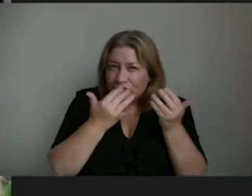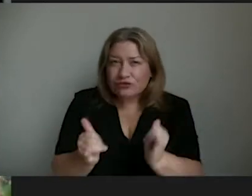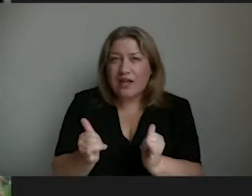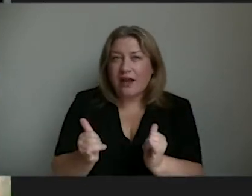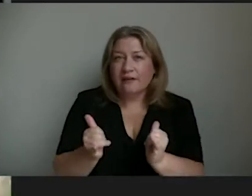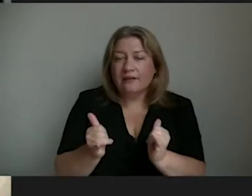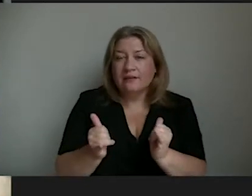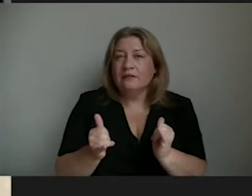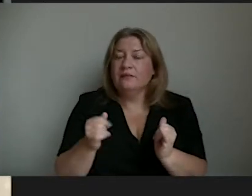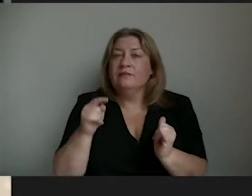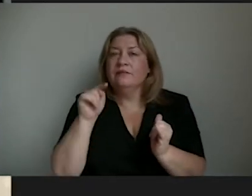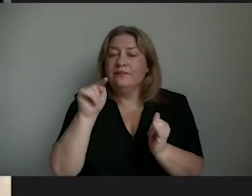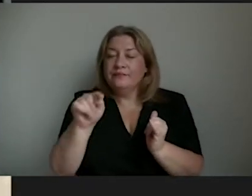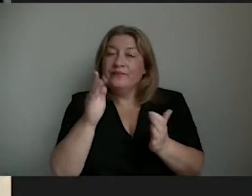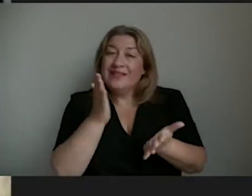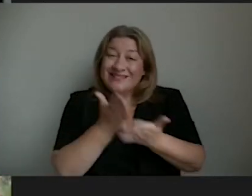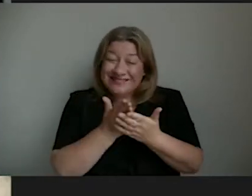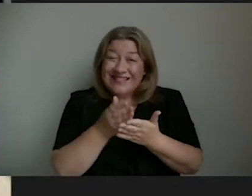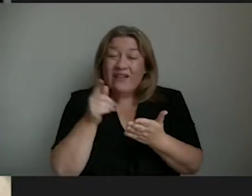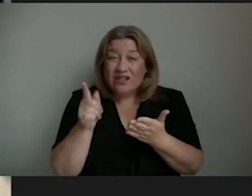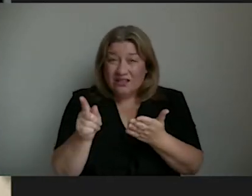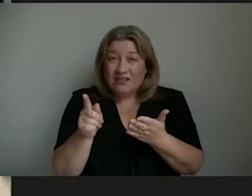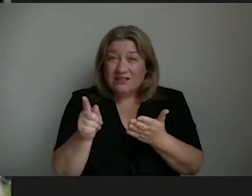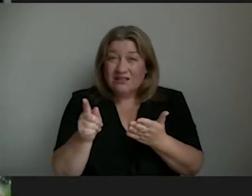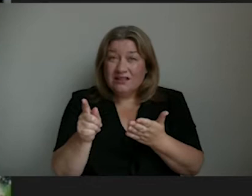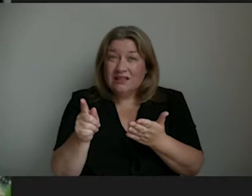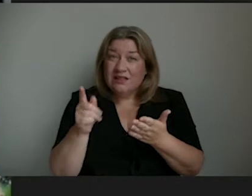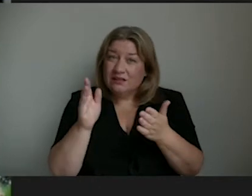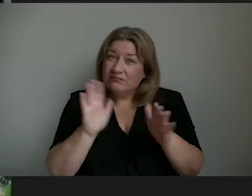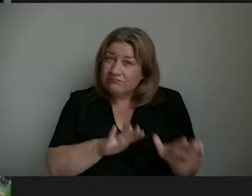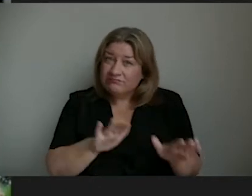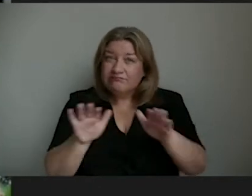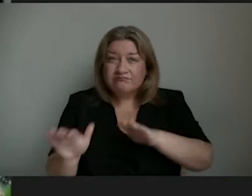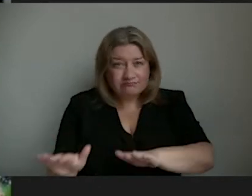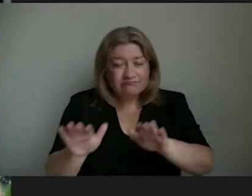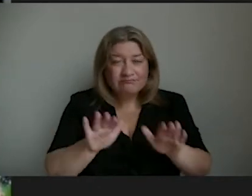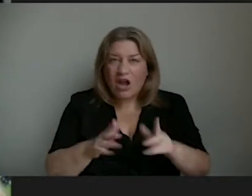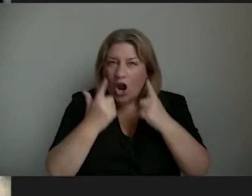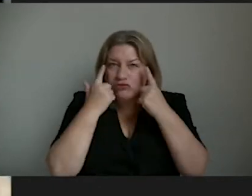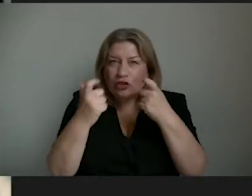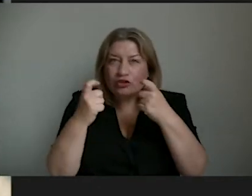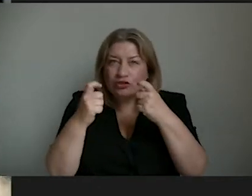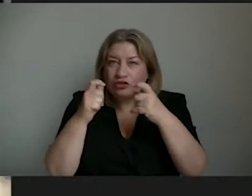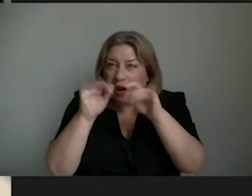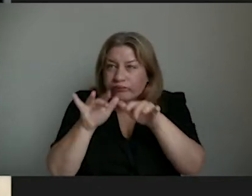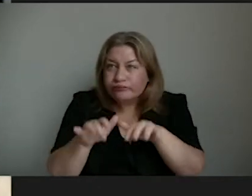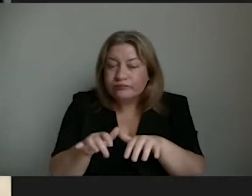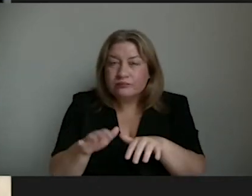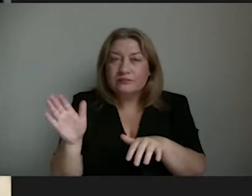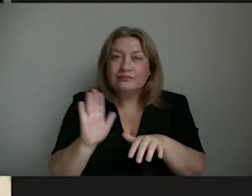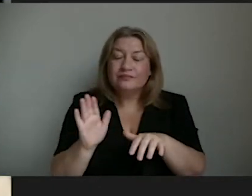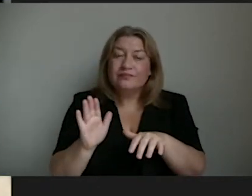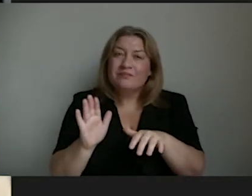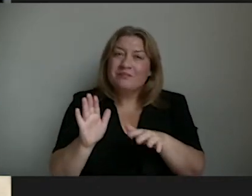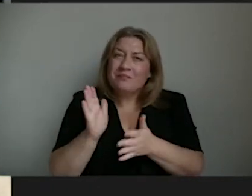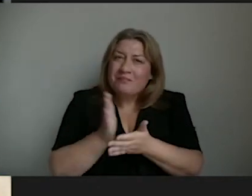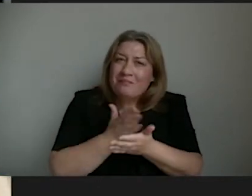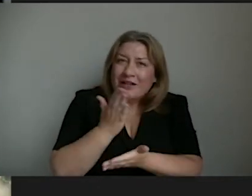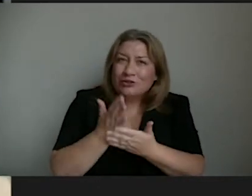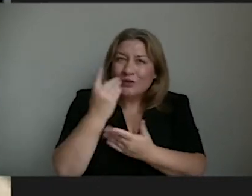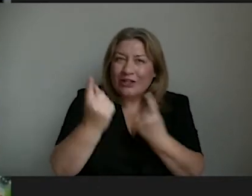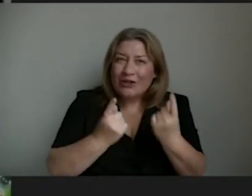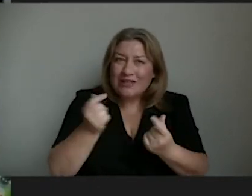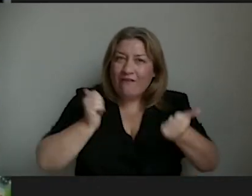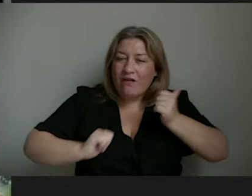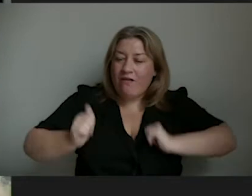details on that vacancy, and definitely I would advise you to completely take your time with that application. Be really